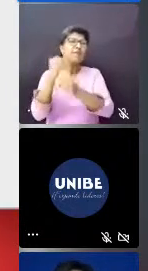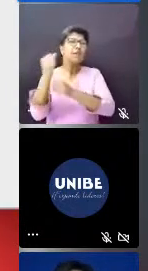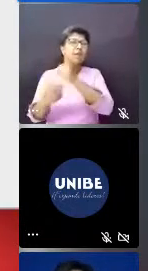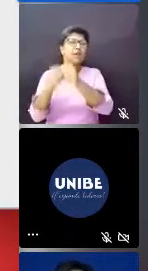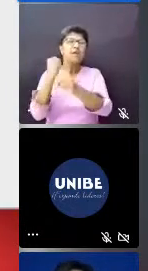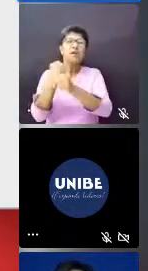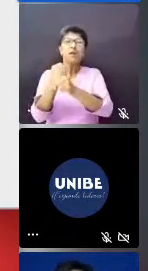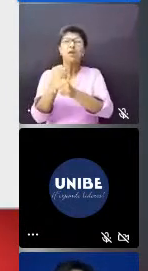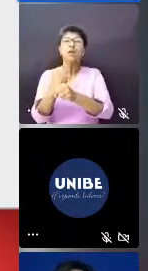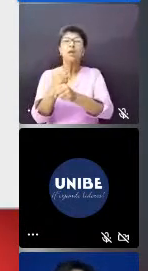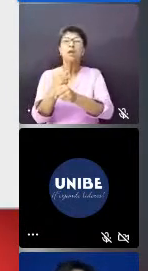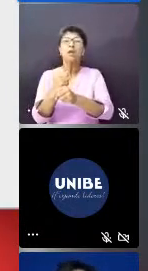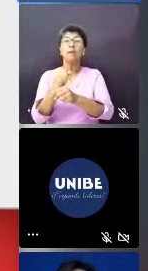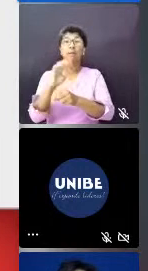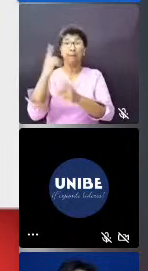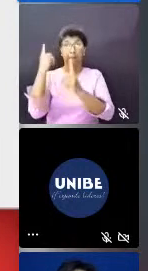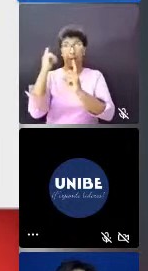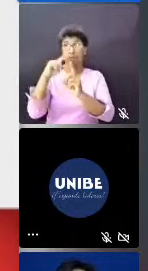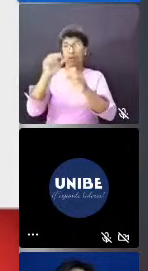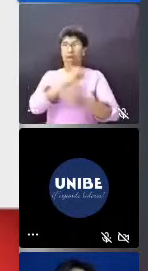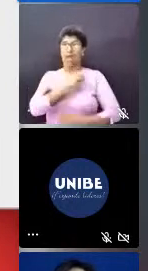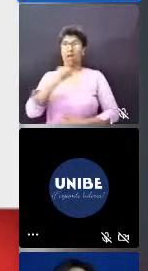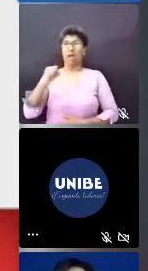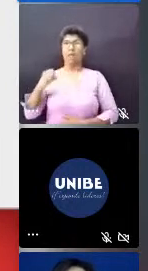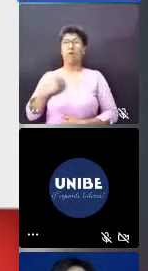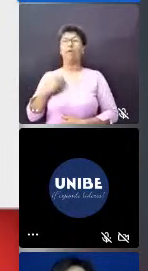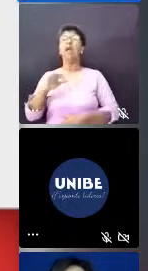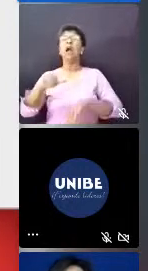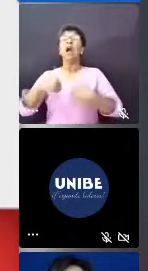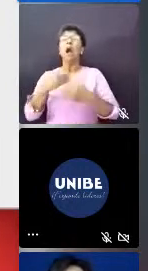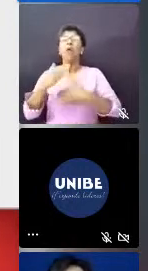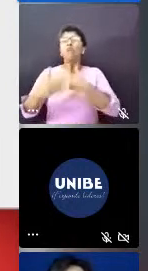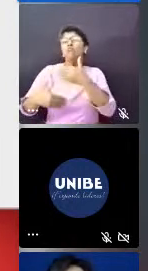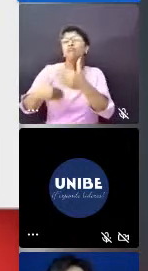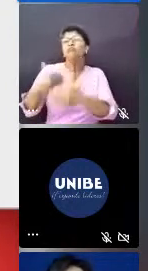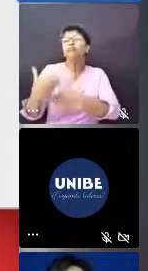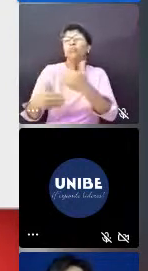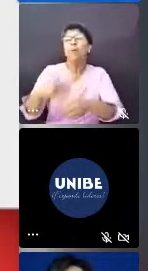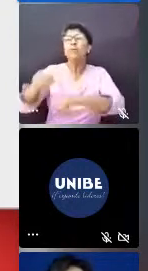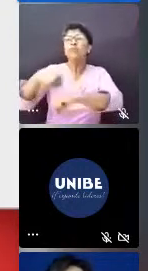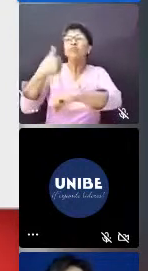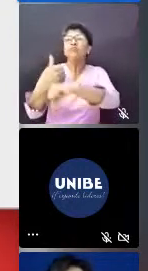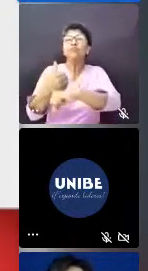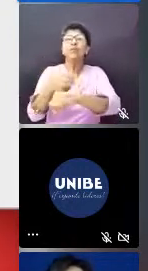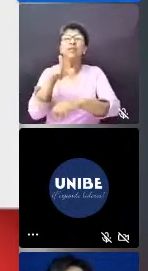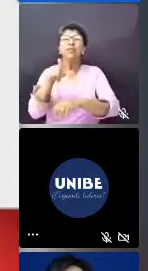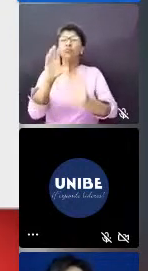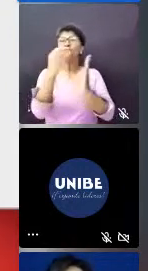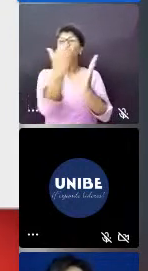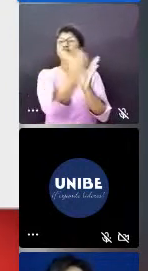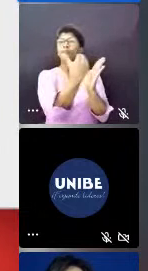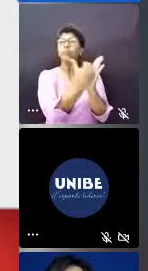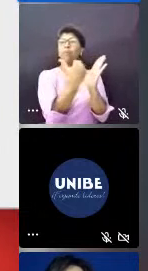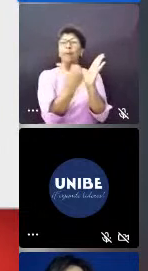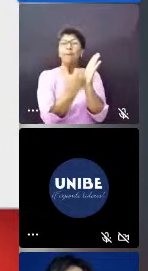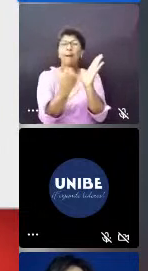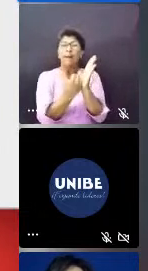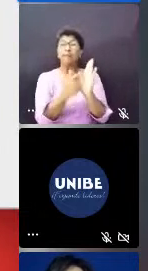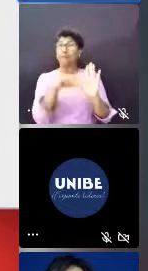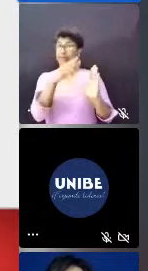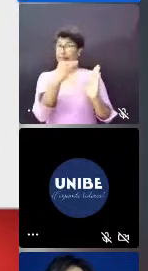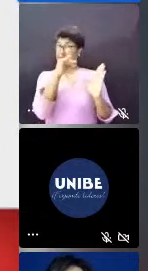to Polish Parliament, about the progress on the implementation of this charter. This